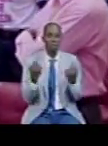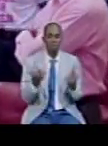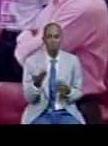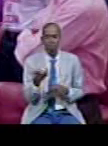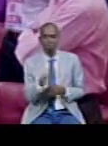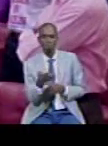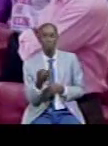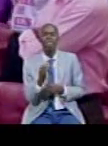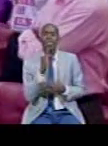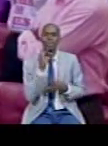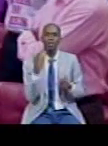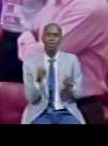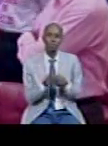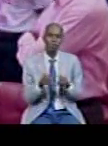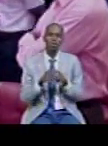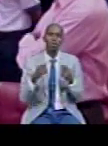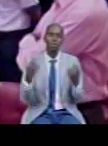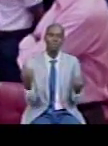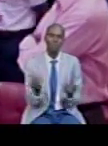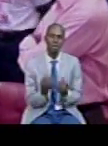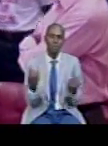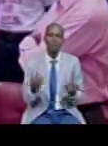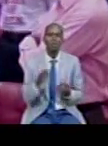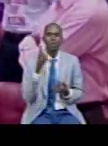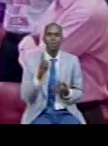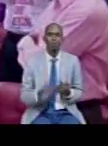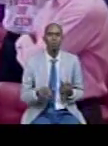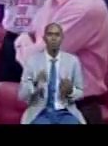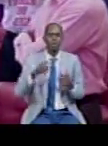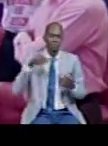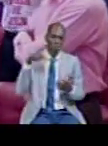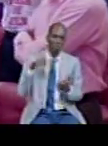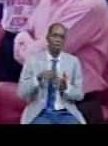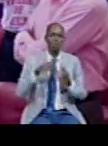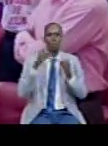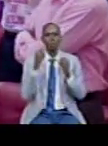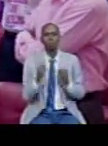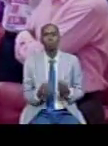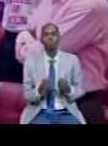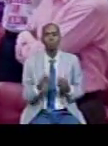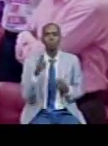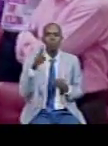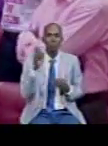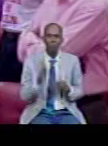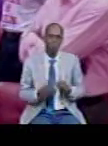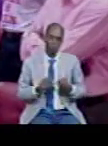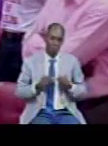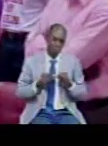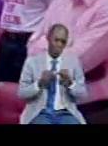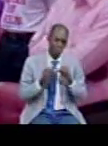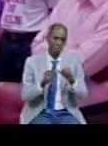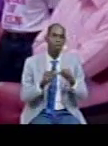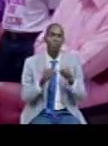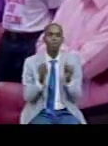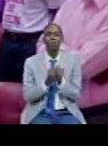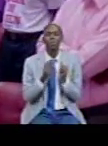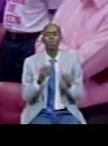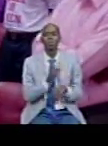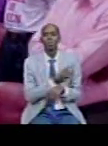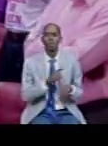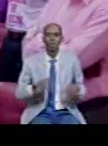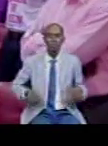is gambling. You must affirm your conviction. You must remain resolute